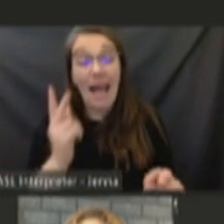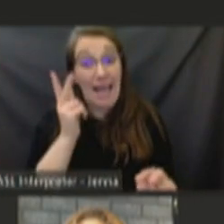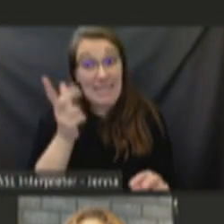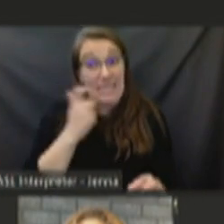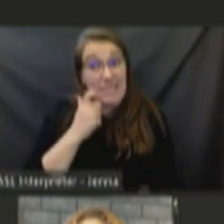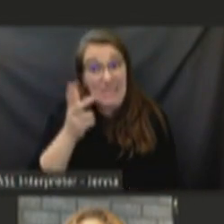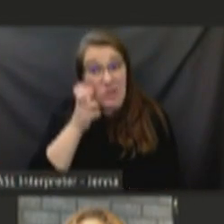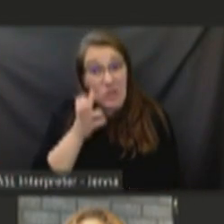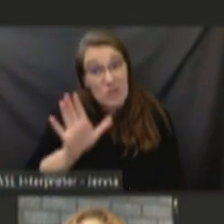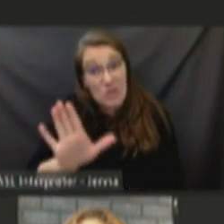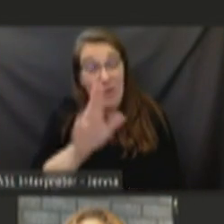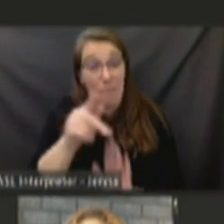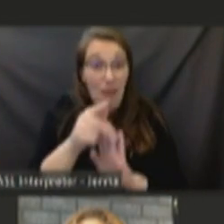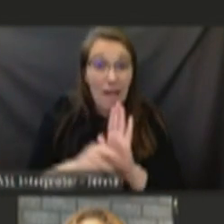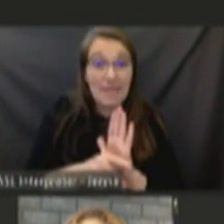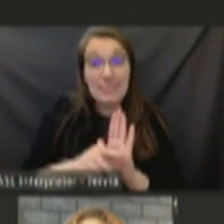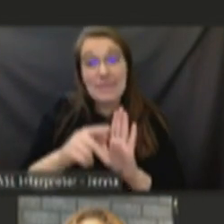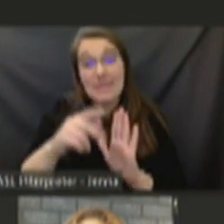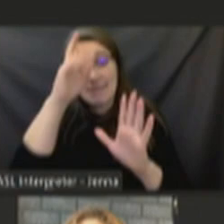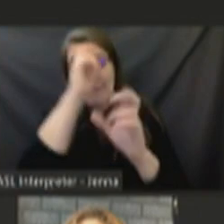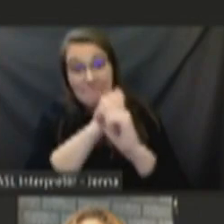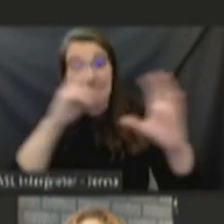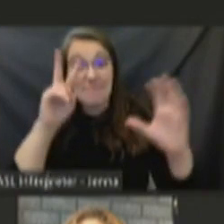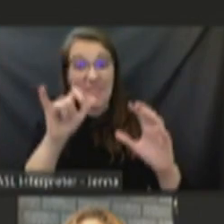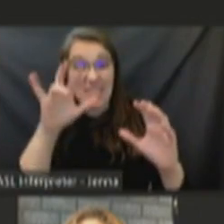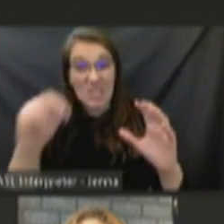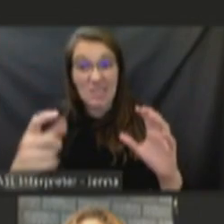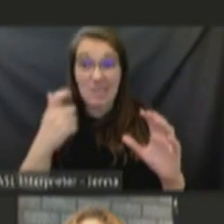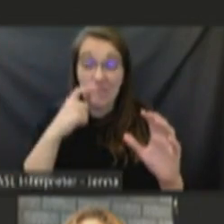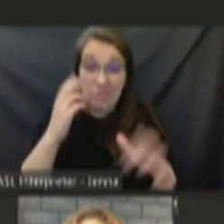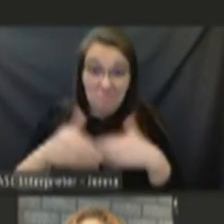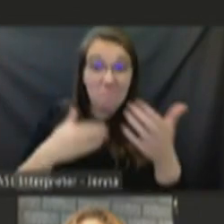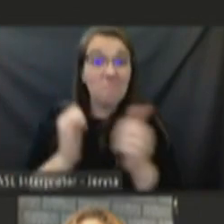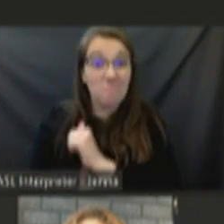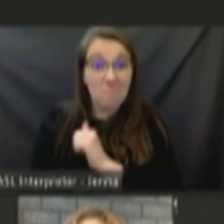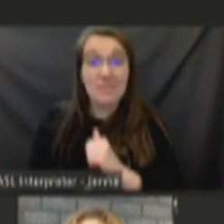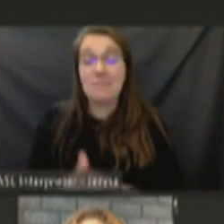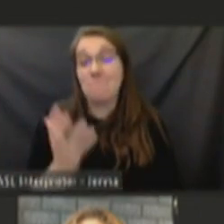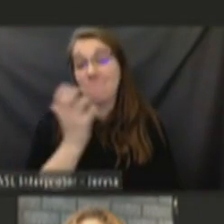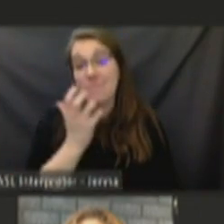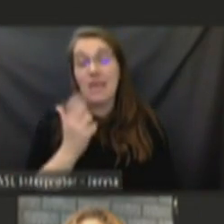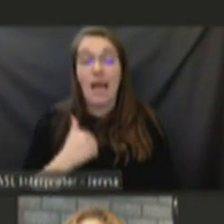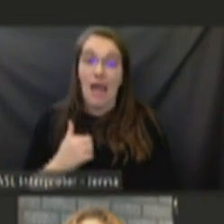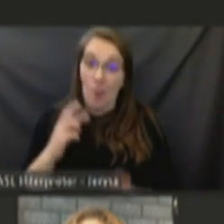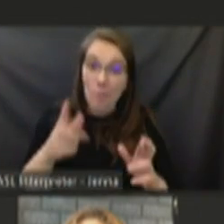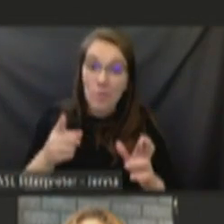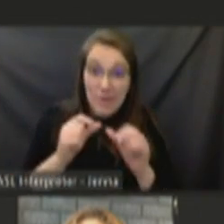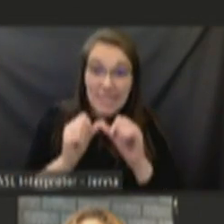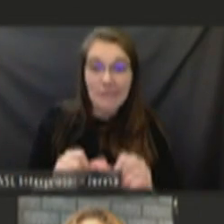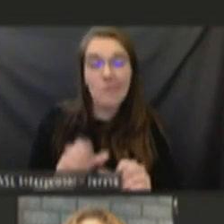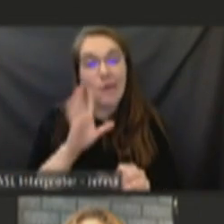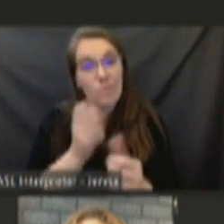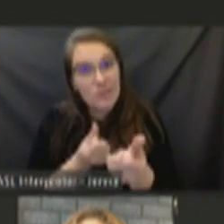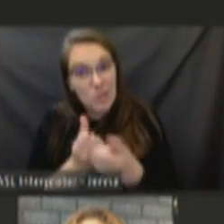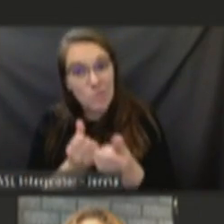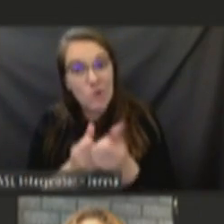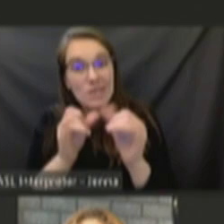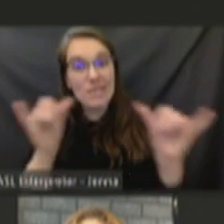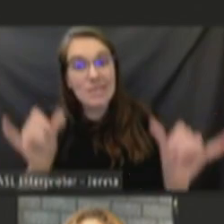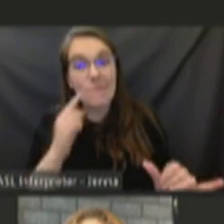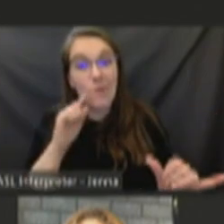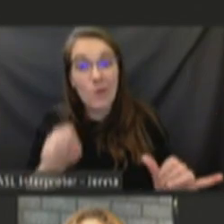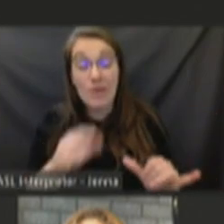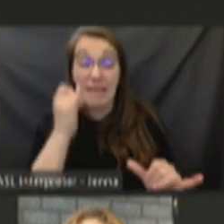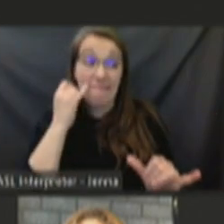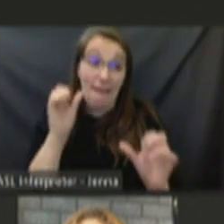pushed through, so I hope you continue to do that, and I hope to be a support system for you. So if there's a problem I can help solve,